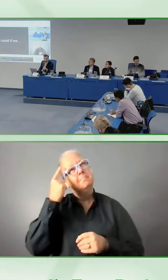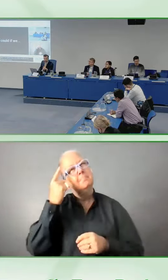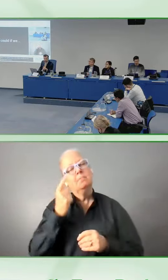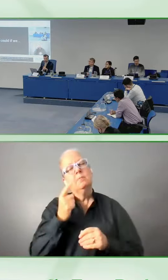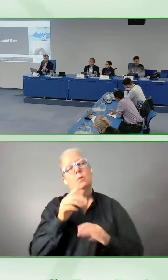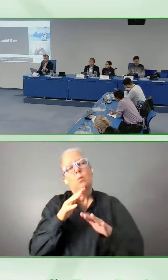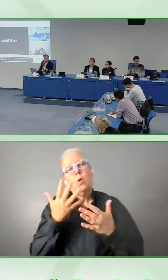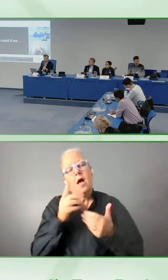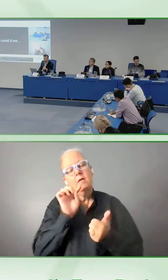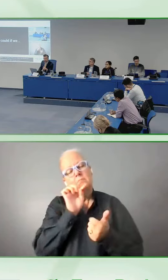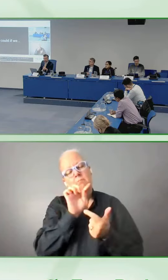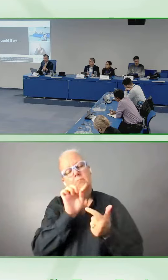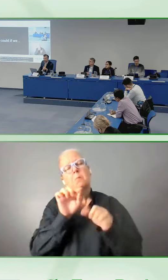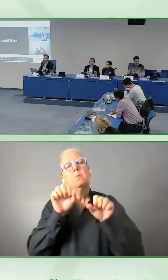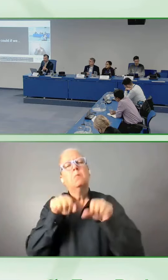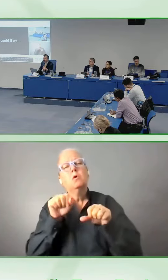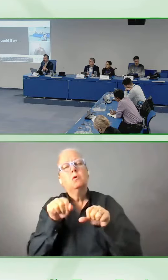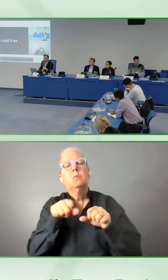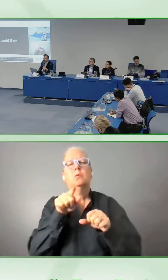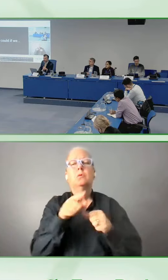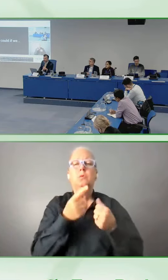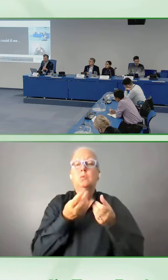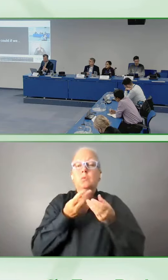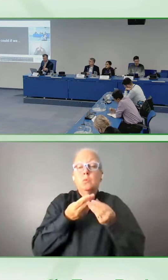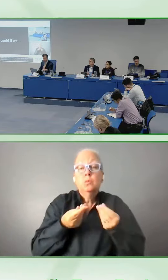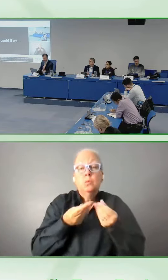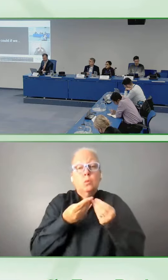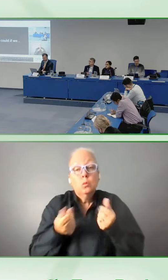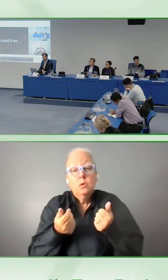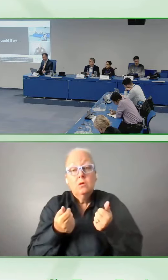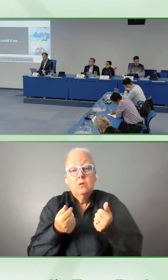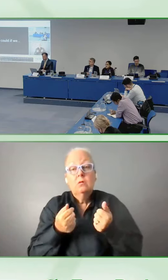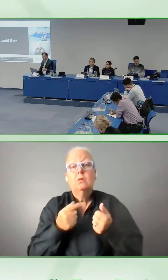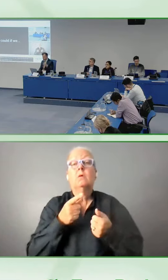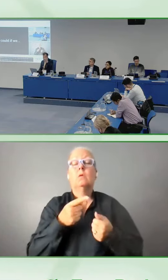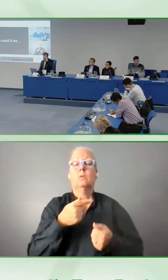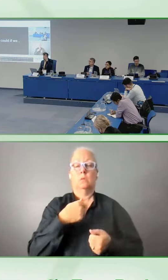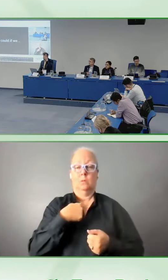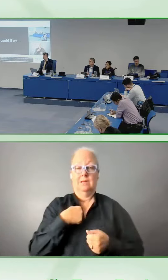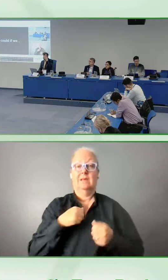We could if we did what?